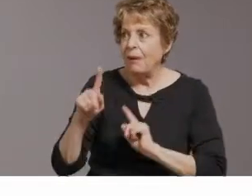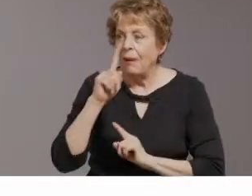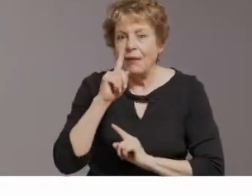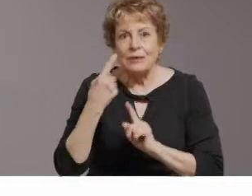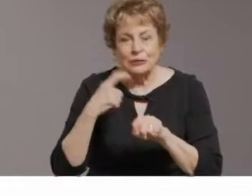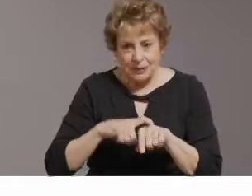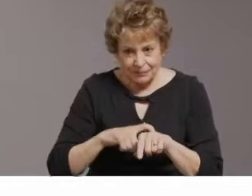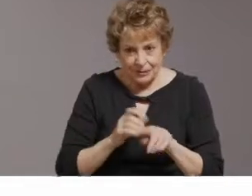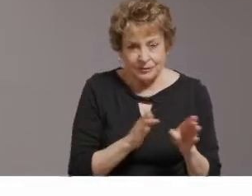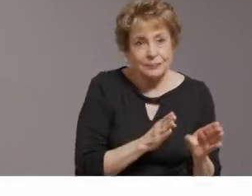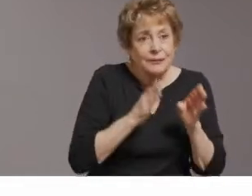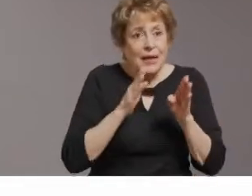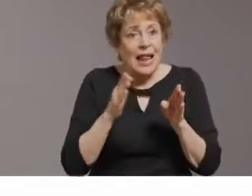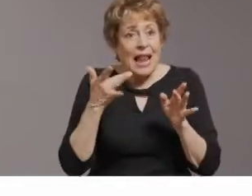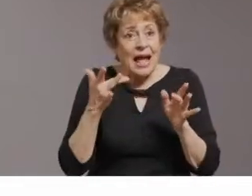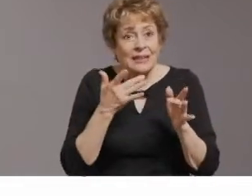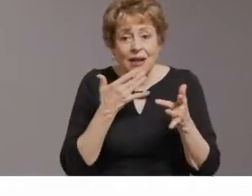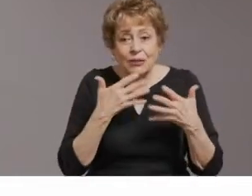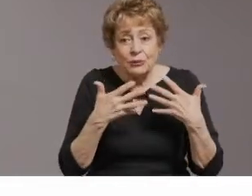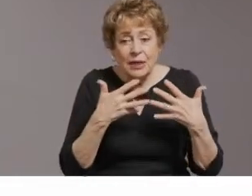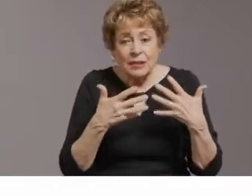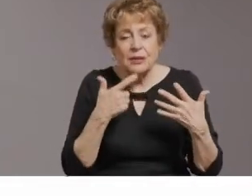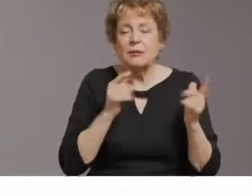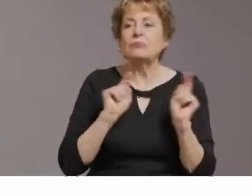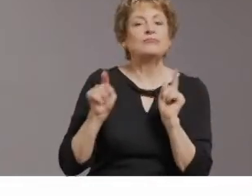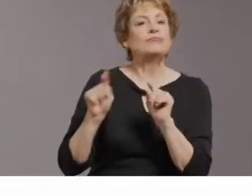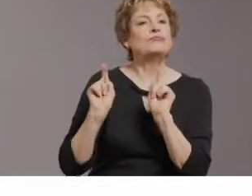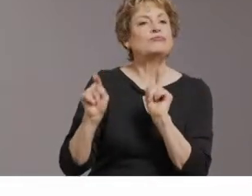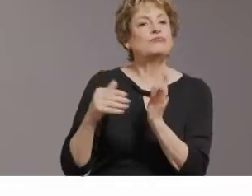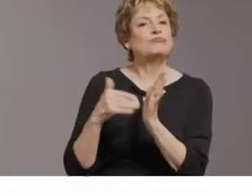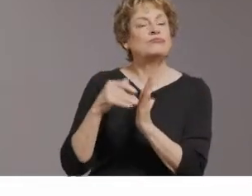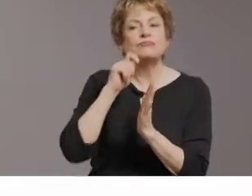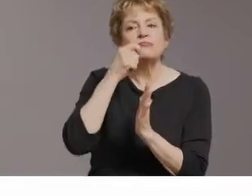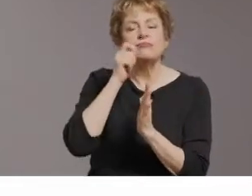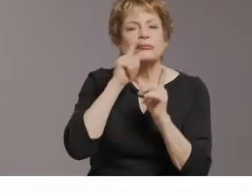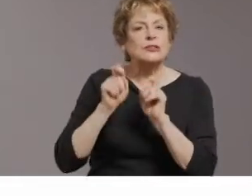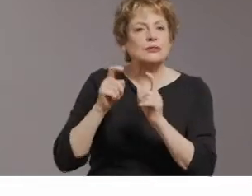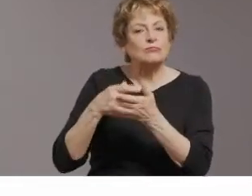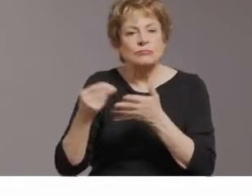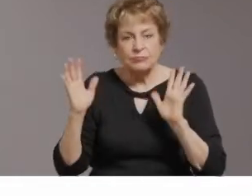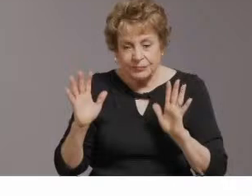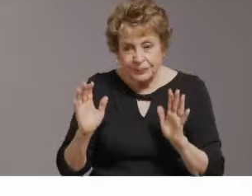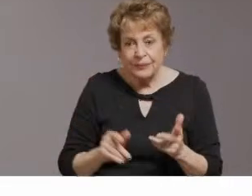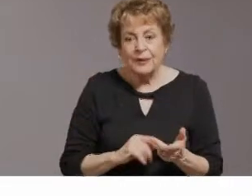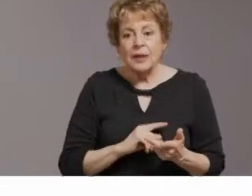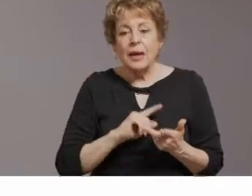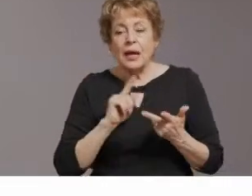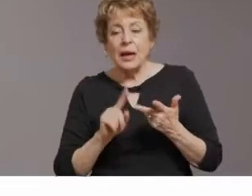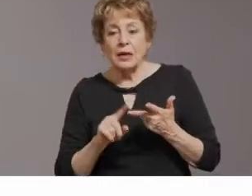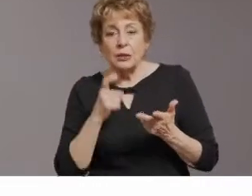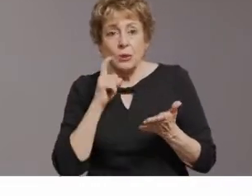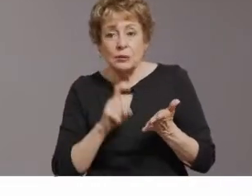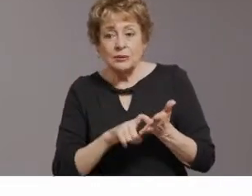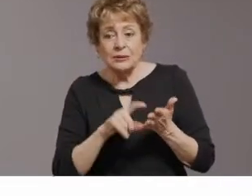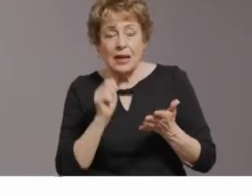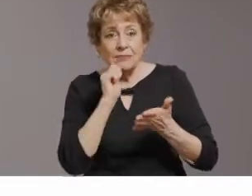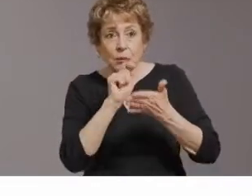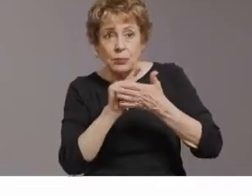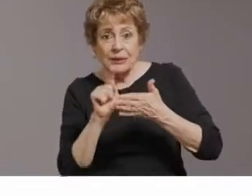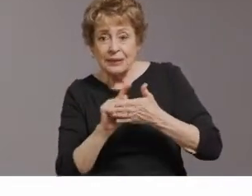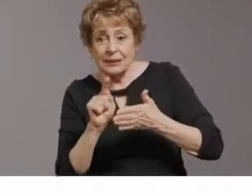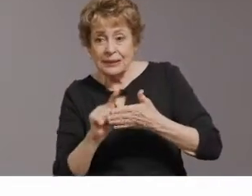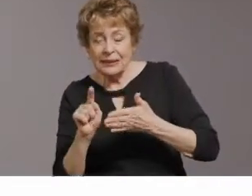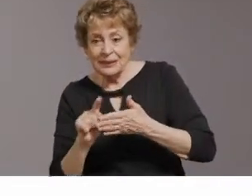are repeat tests in Arizonans that have already had a test. And you can see as the weeks progress, we get more and more repeat